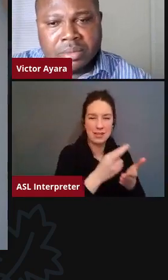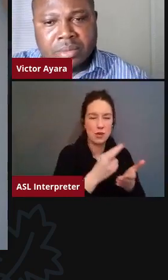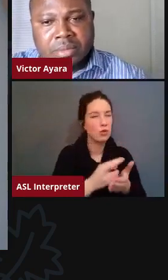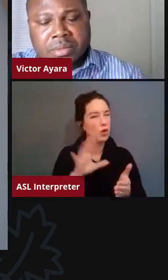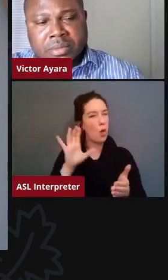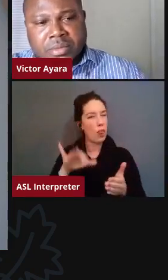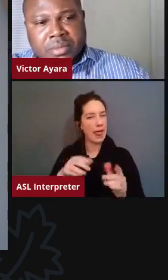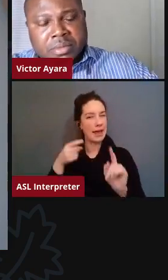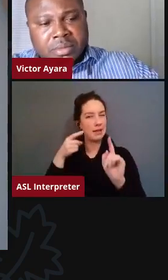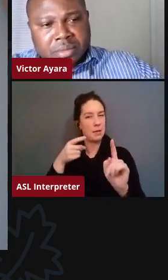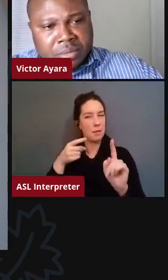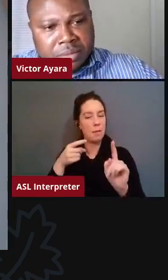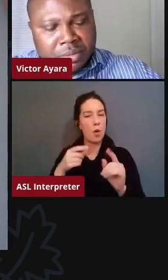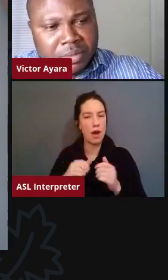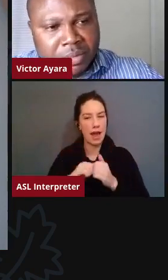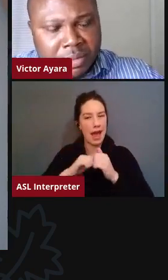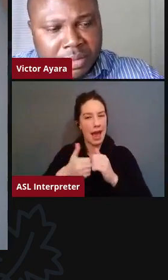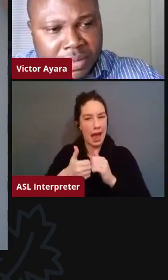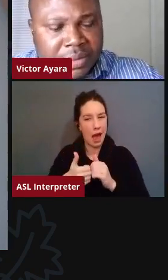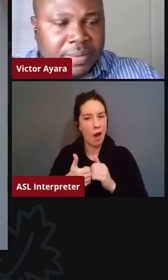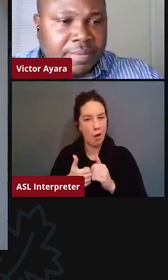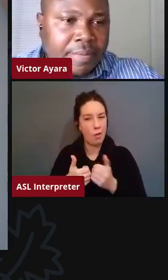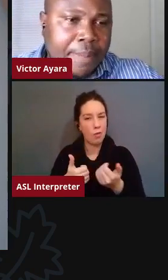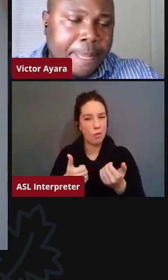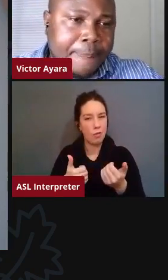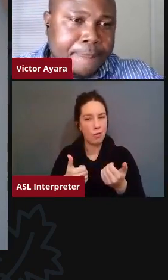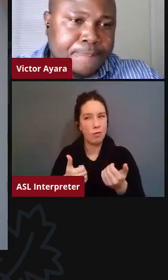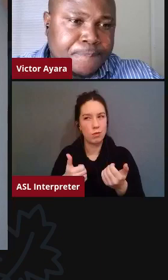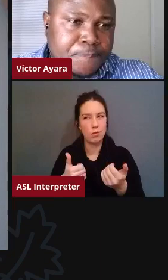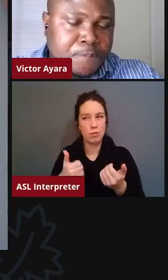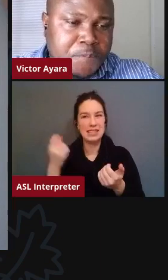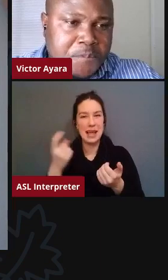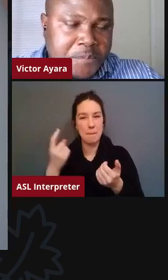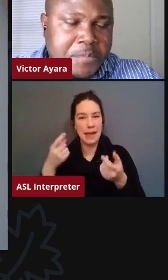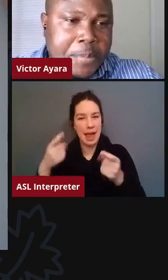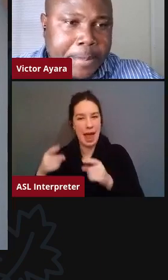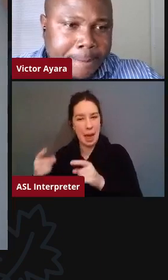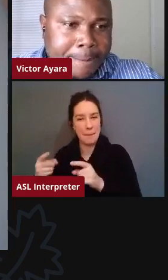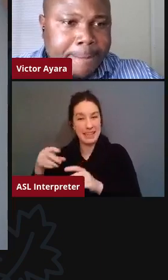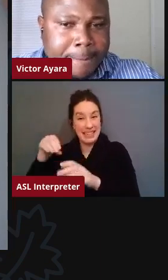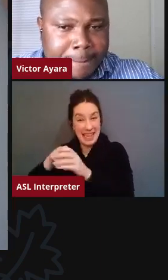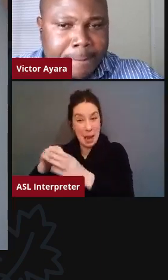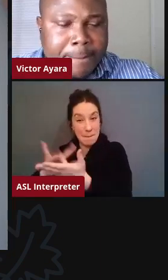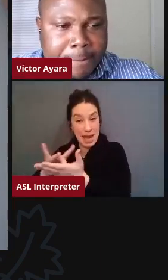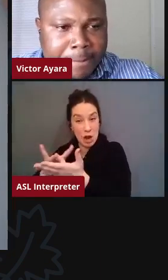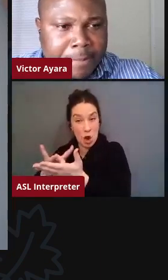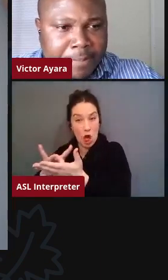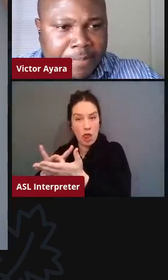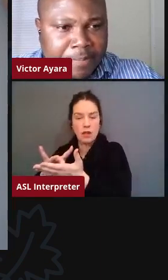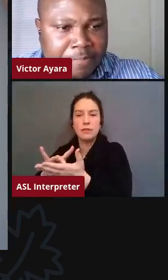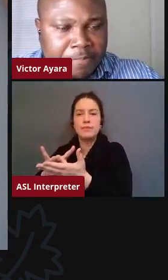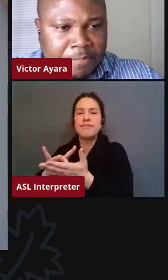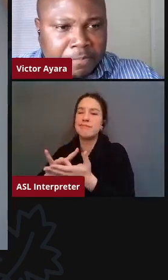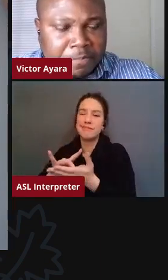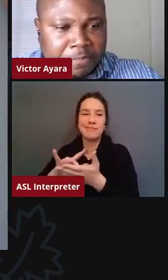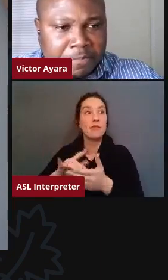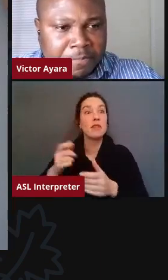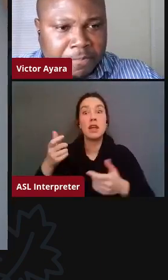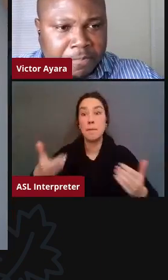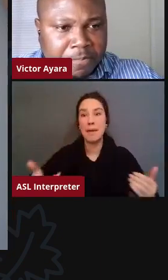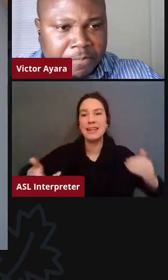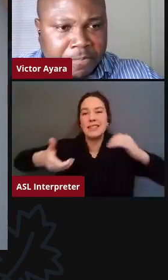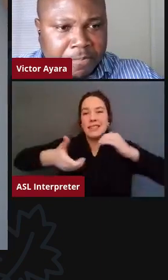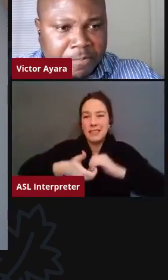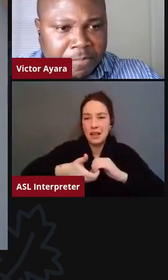that gets kind of brought into the medical or academic sort of space and partner with community organizations. And so I work a lot